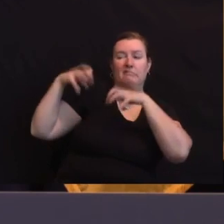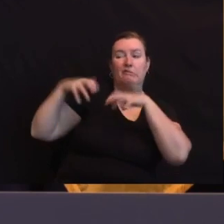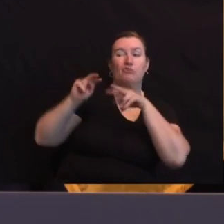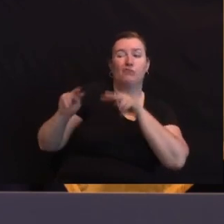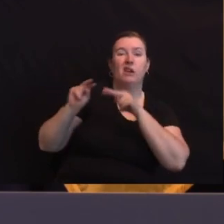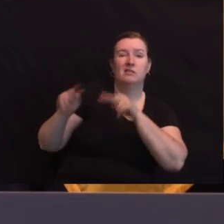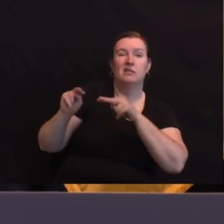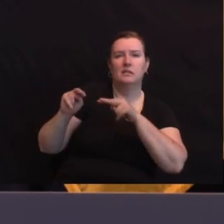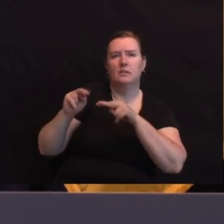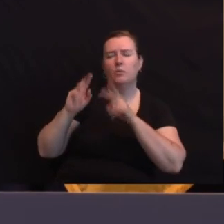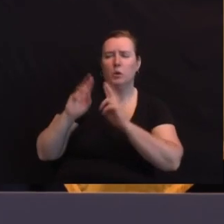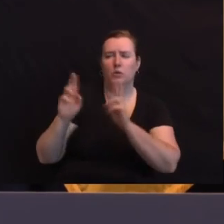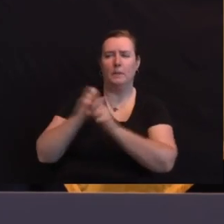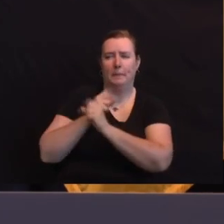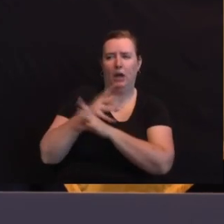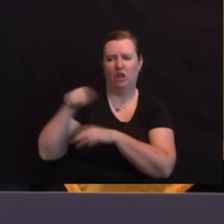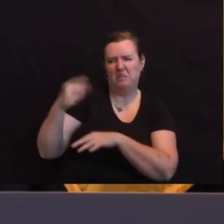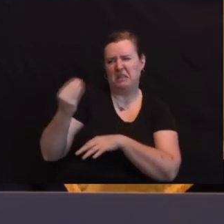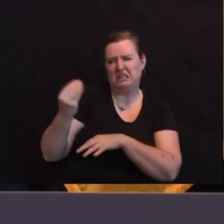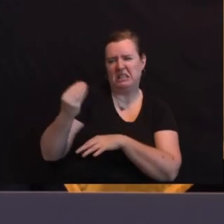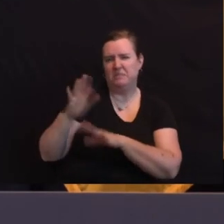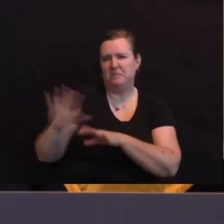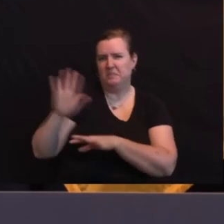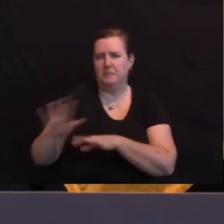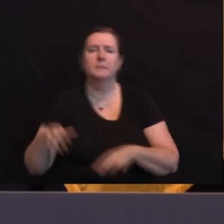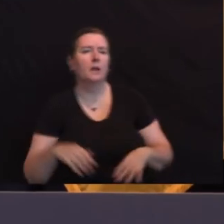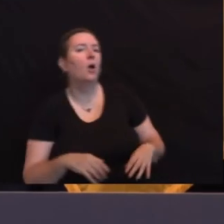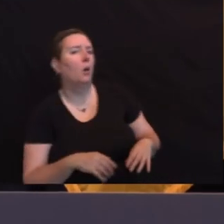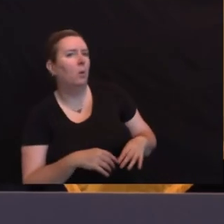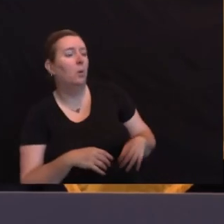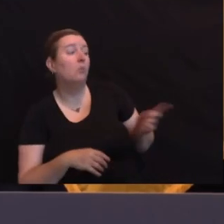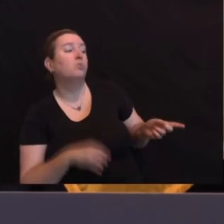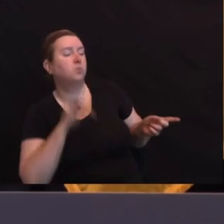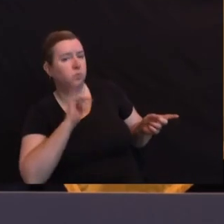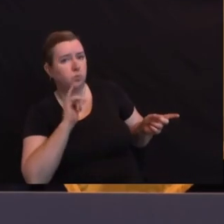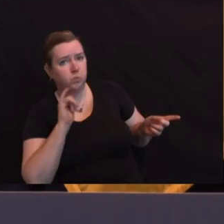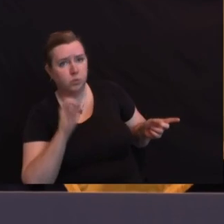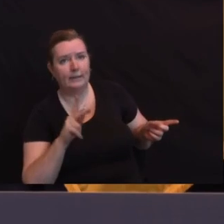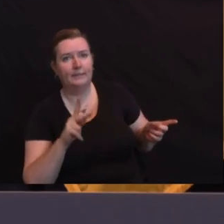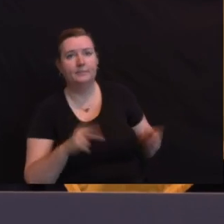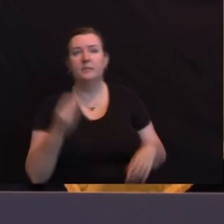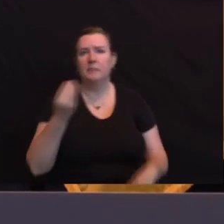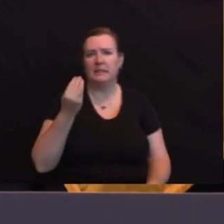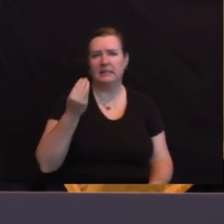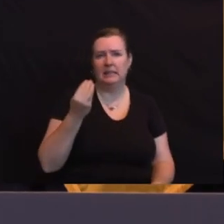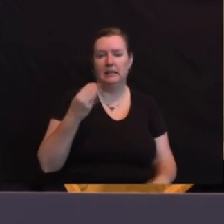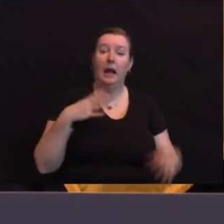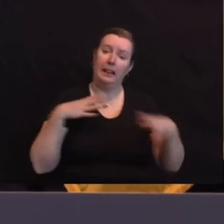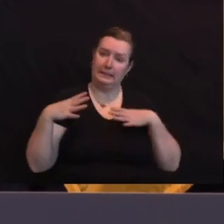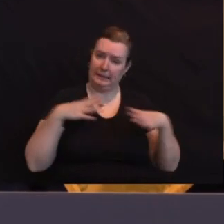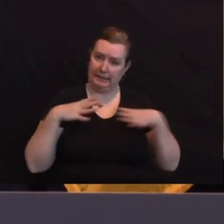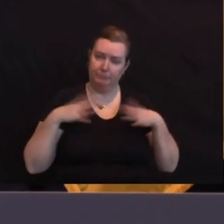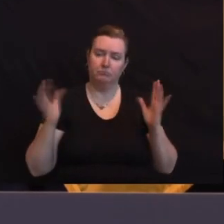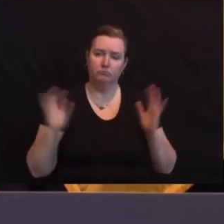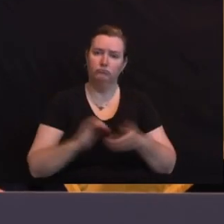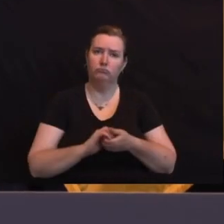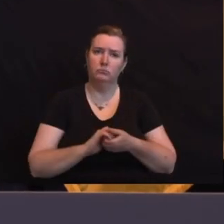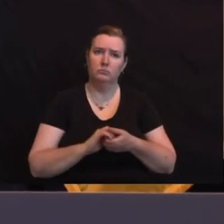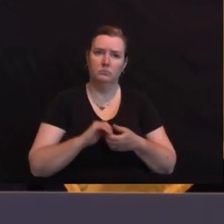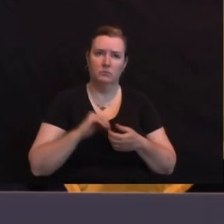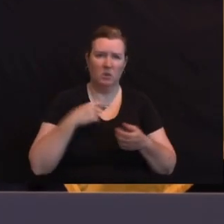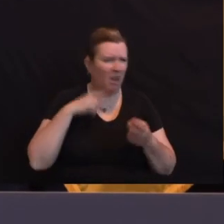ready, Governor. Thank you, as always, Pat. Speaking of Monday and Tuesday, Monday is a state holiday, unless I've got my wires crossed.